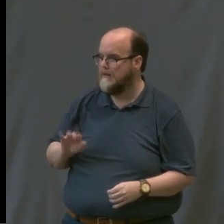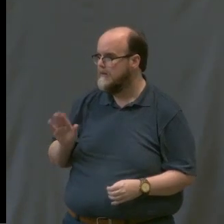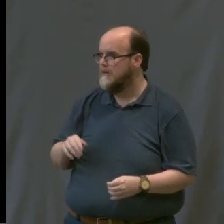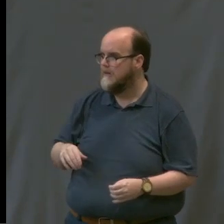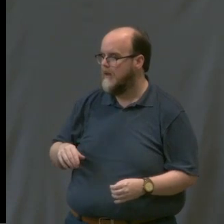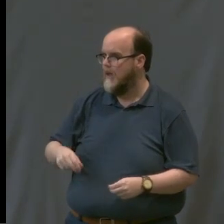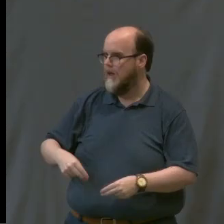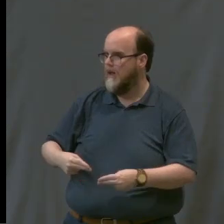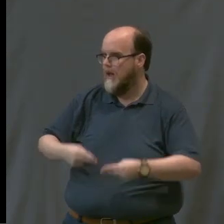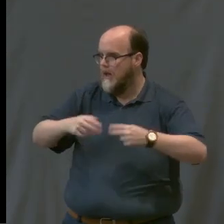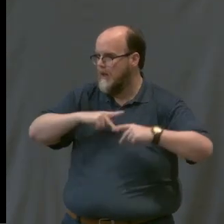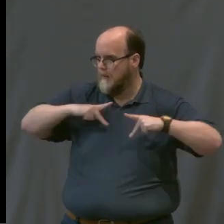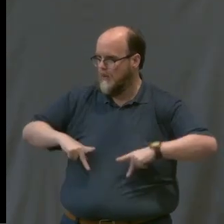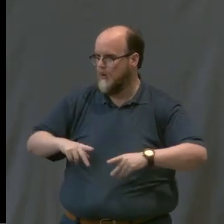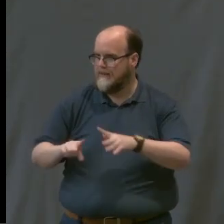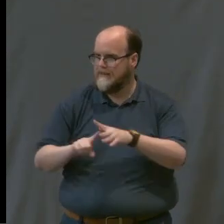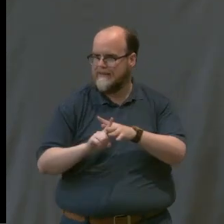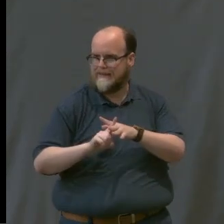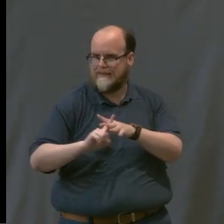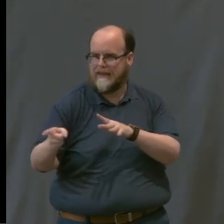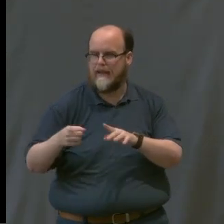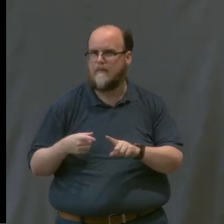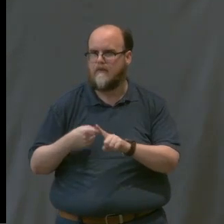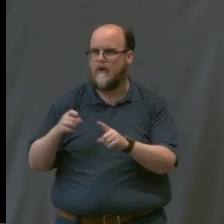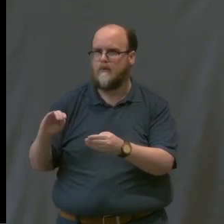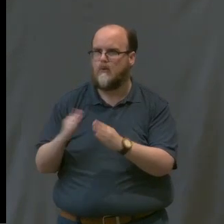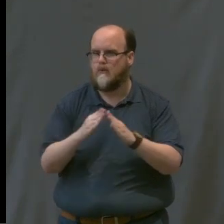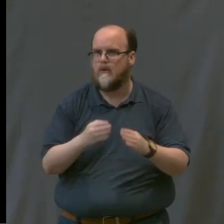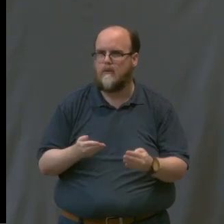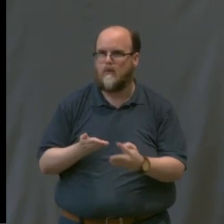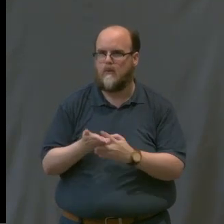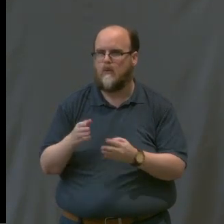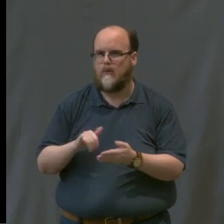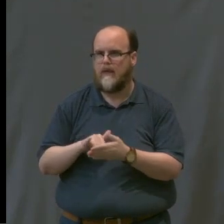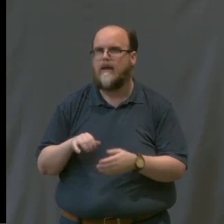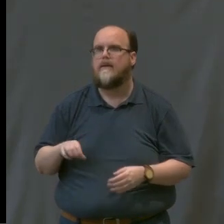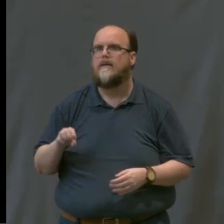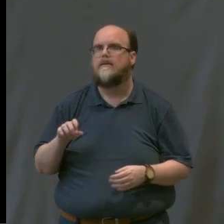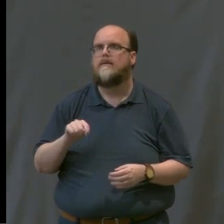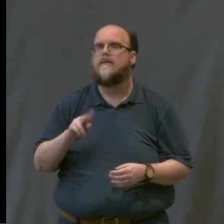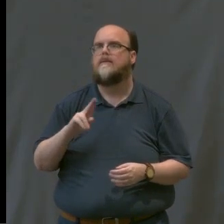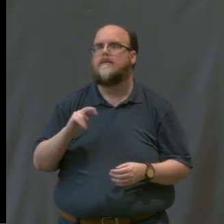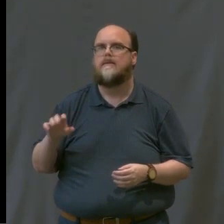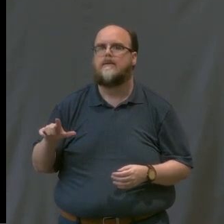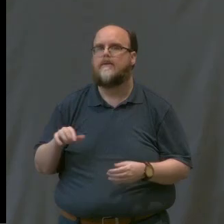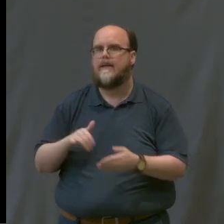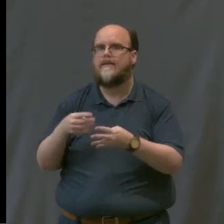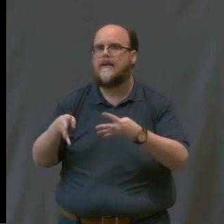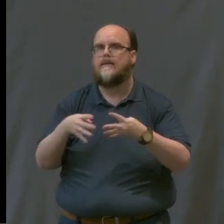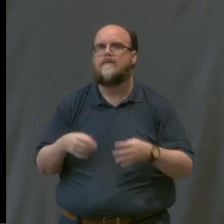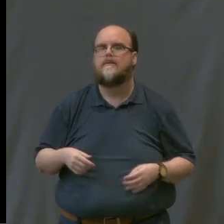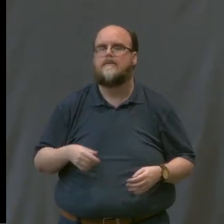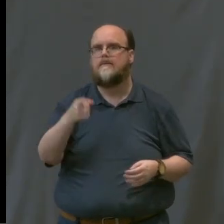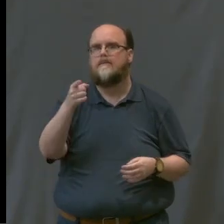high priest escaped Jerusalem with it. There you can see Warren's Gate up